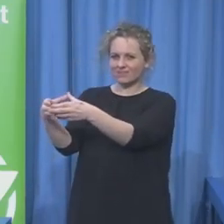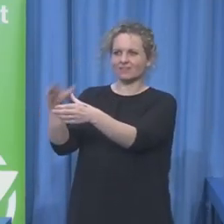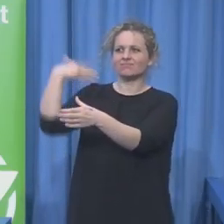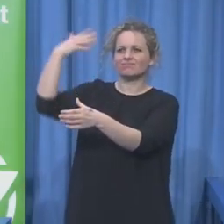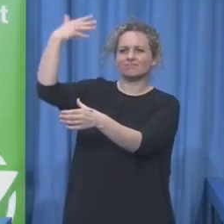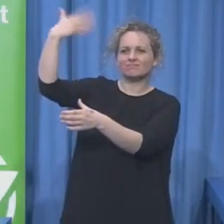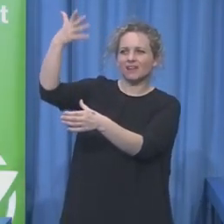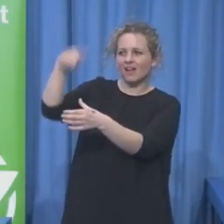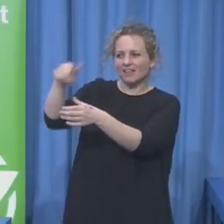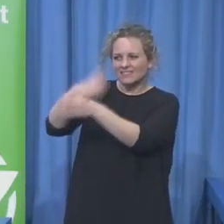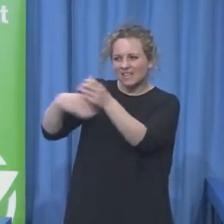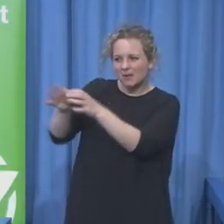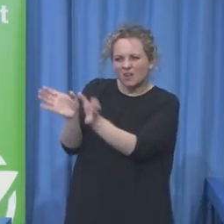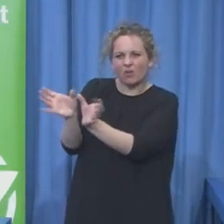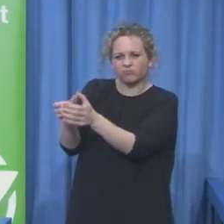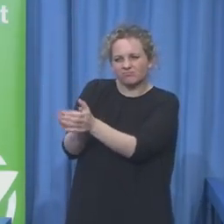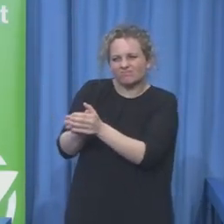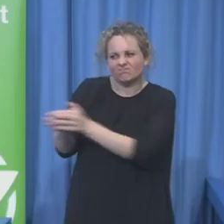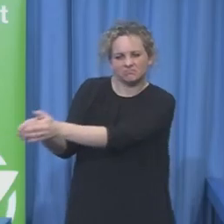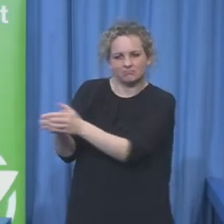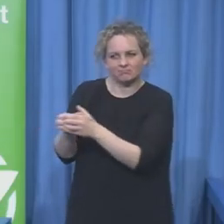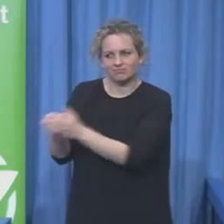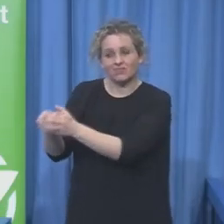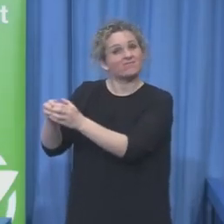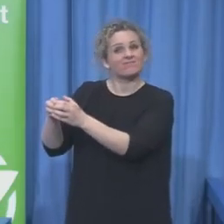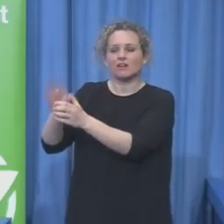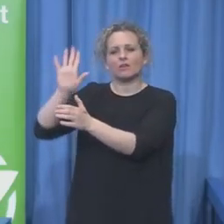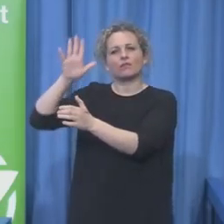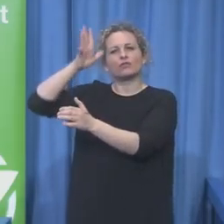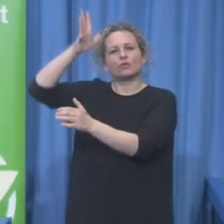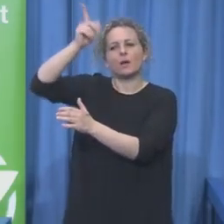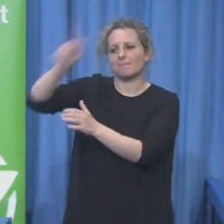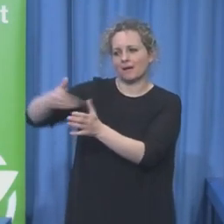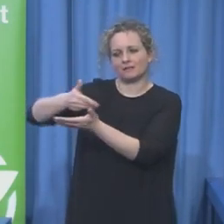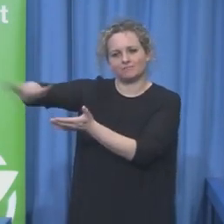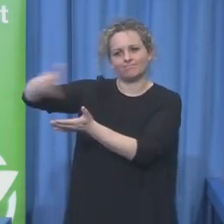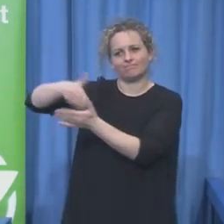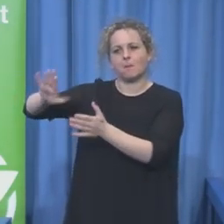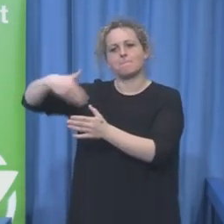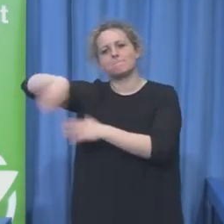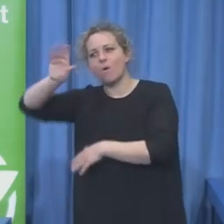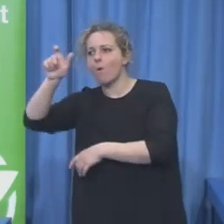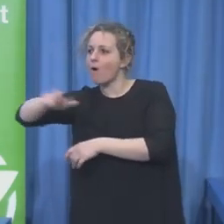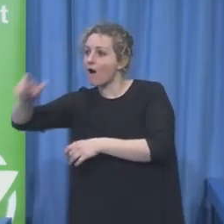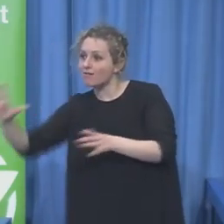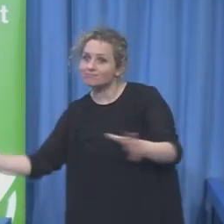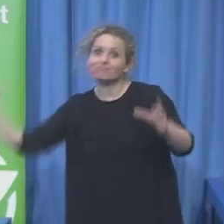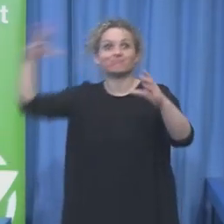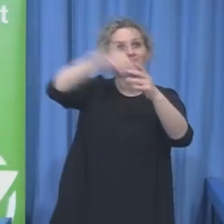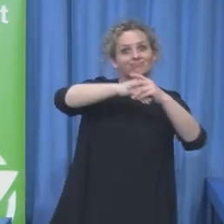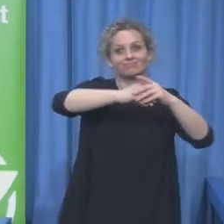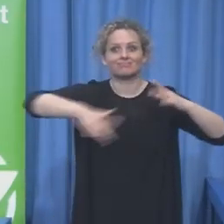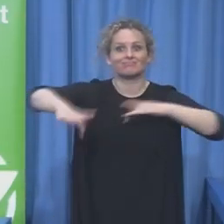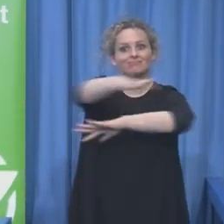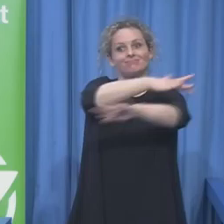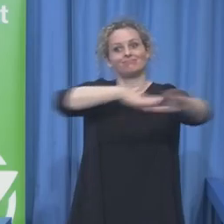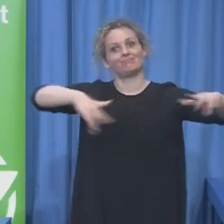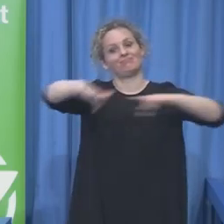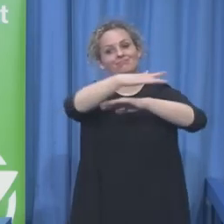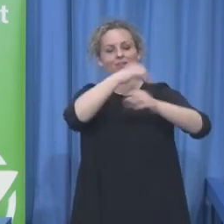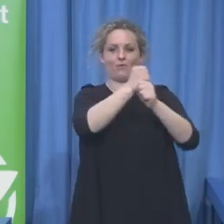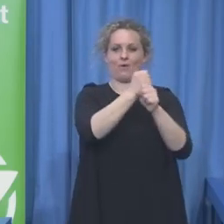to replace them by supported employment mechanism. And we have the United